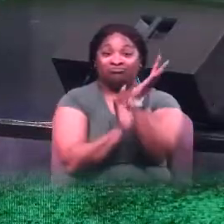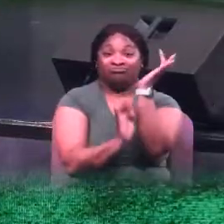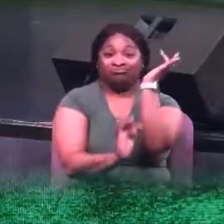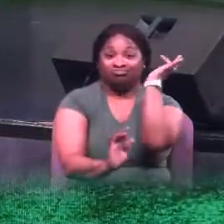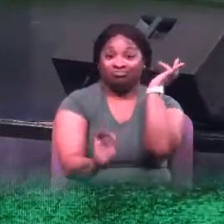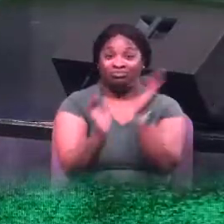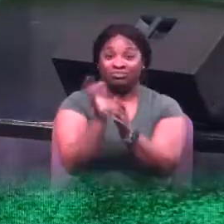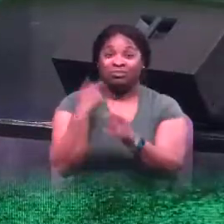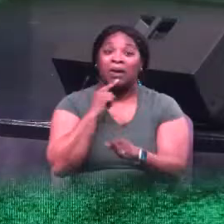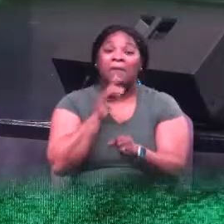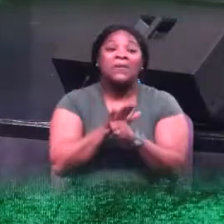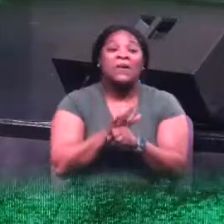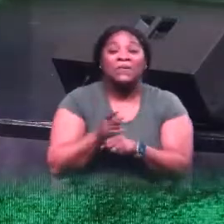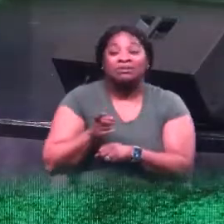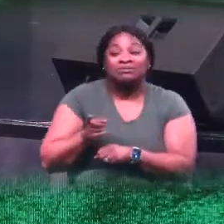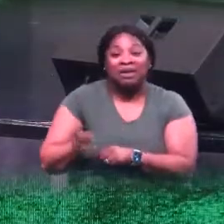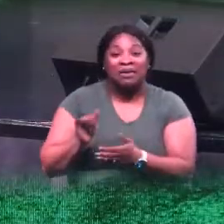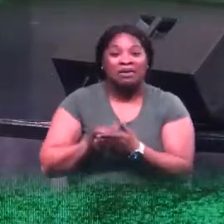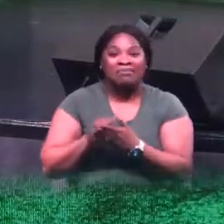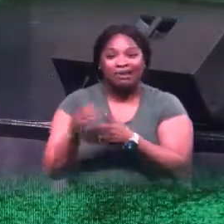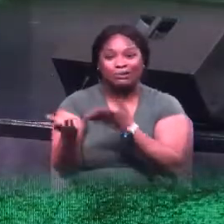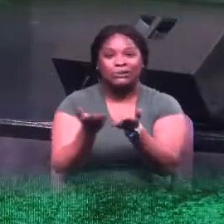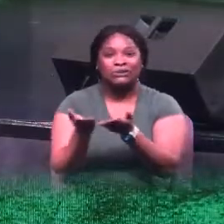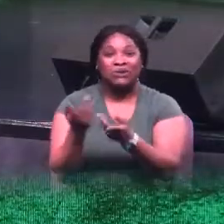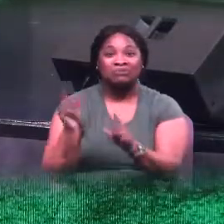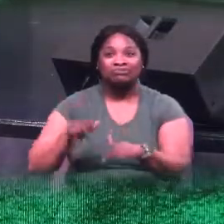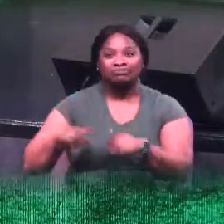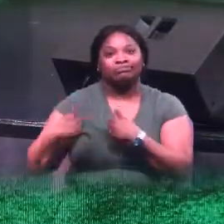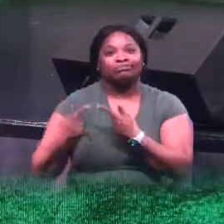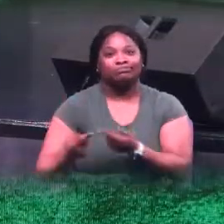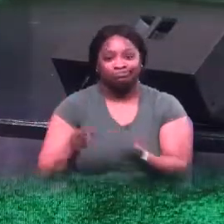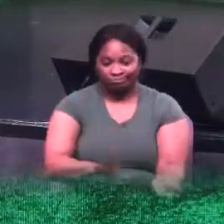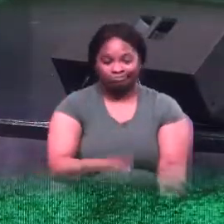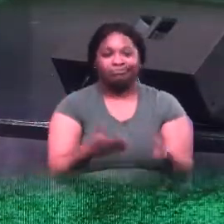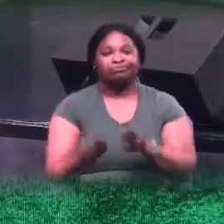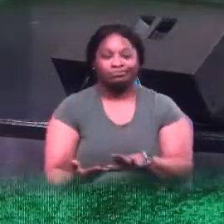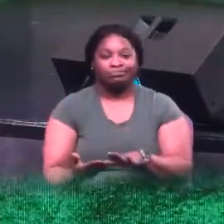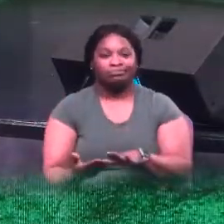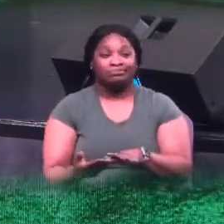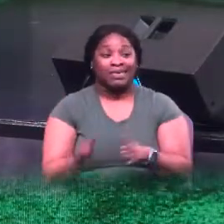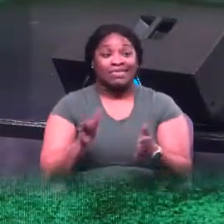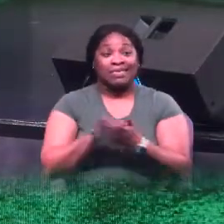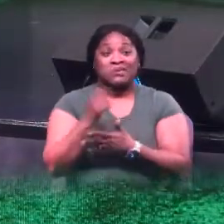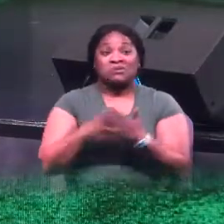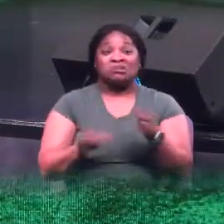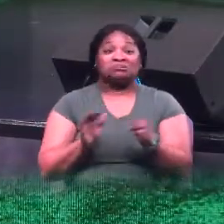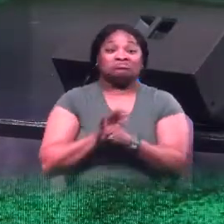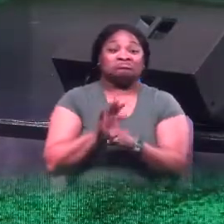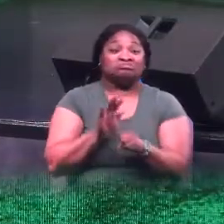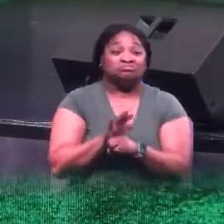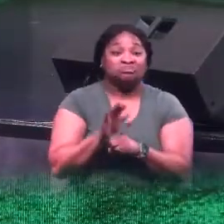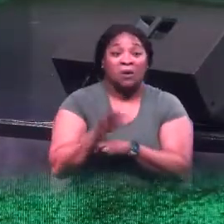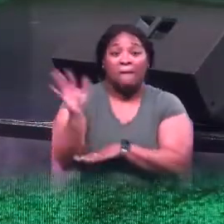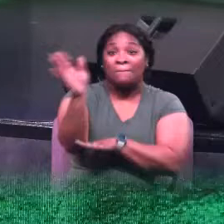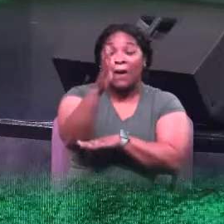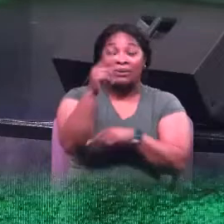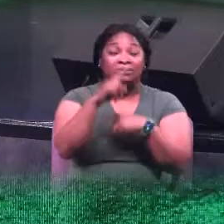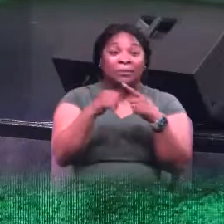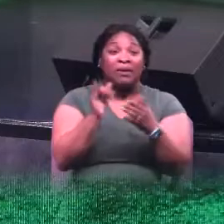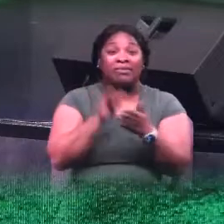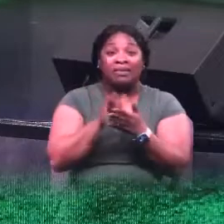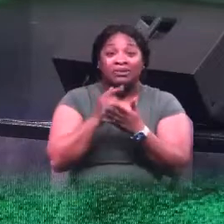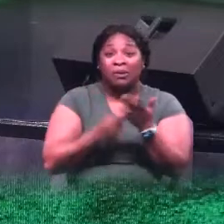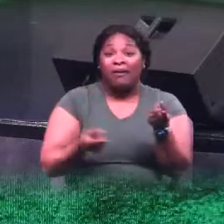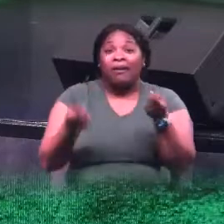I promised him that I would serve him until I die. That's what this whole Palm Sunday, that's